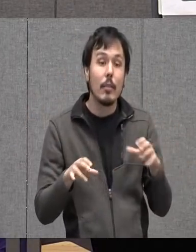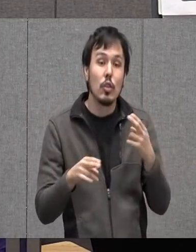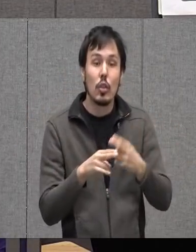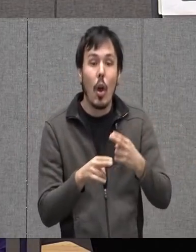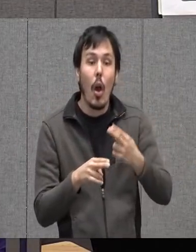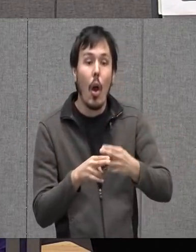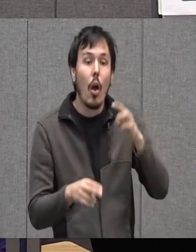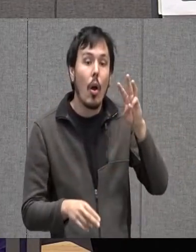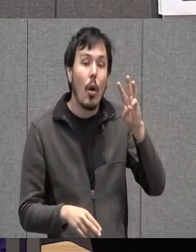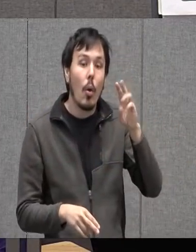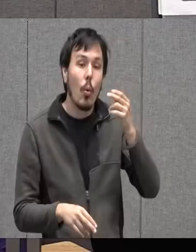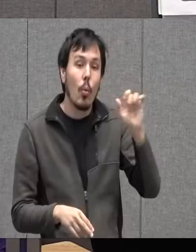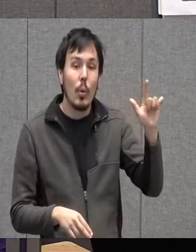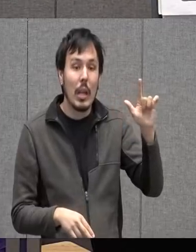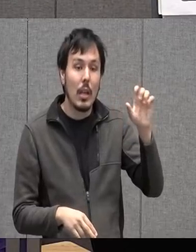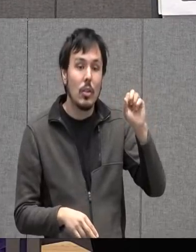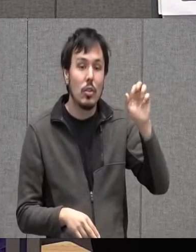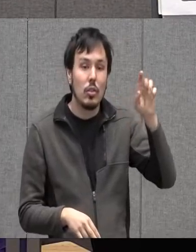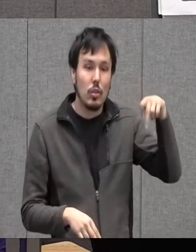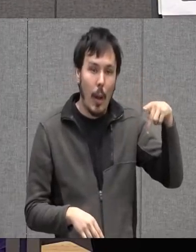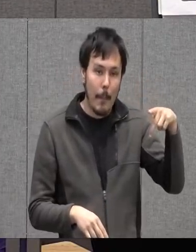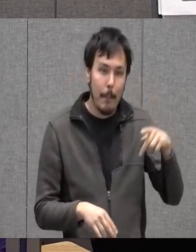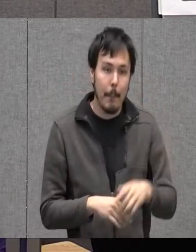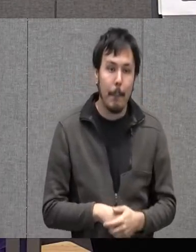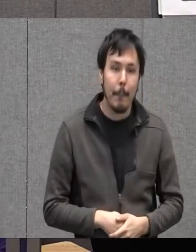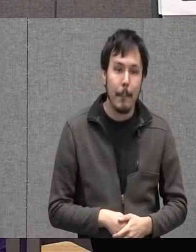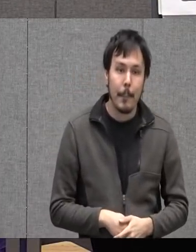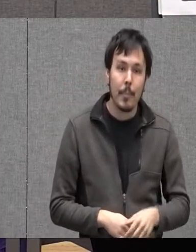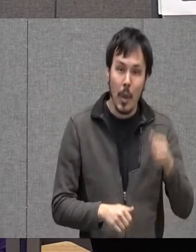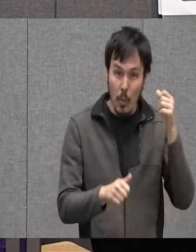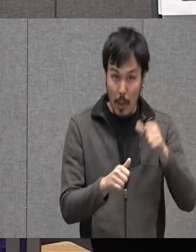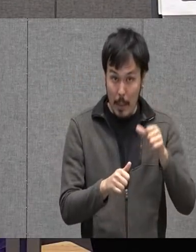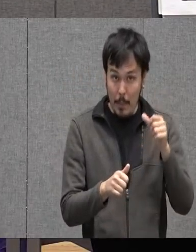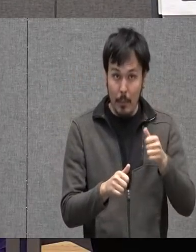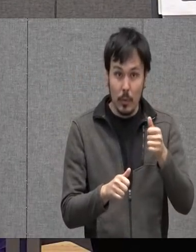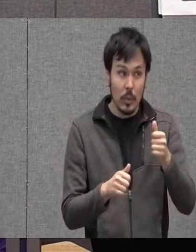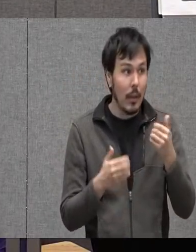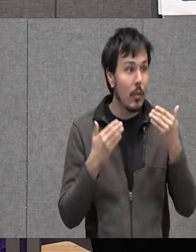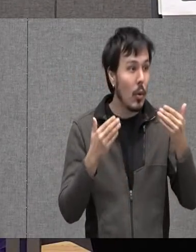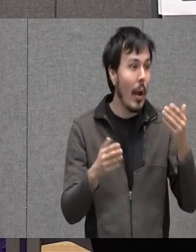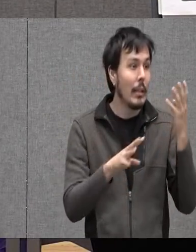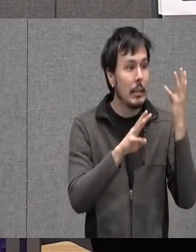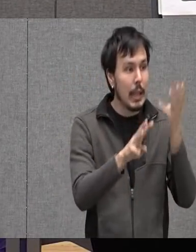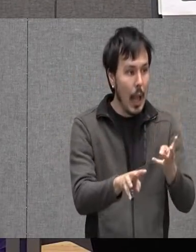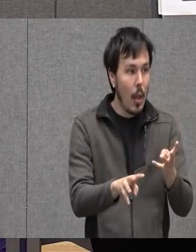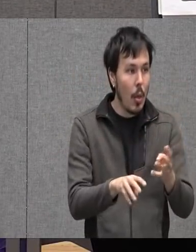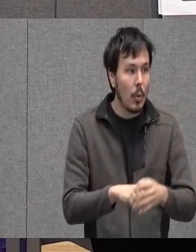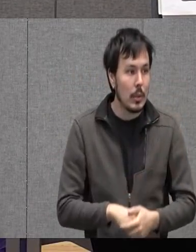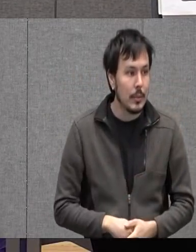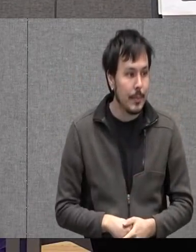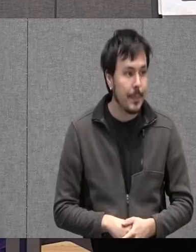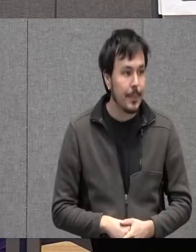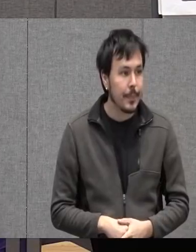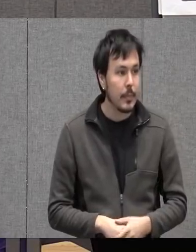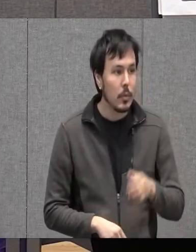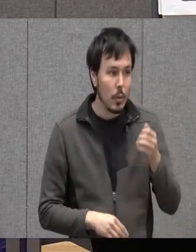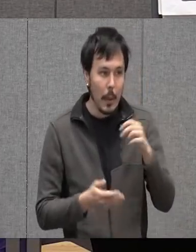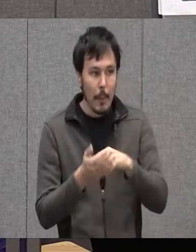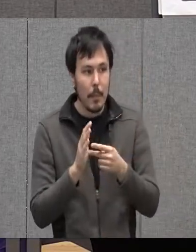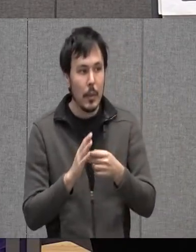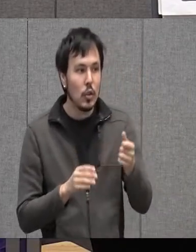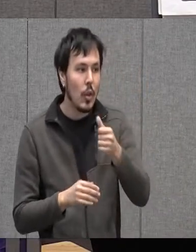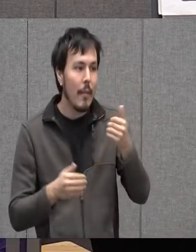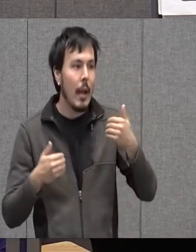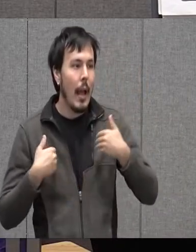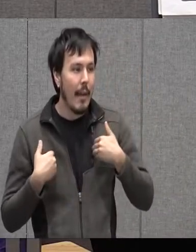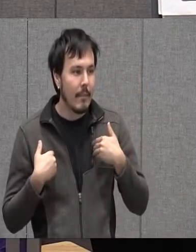revisit the wheel shop. And in this one, please remember to go ahead and download it so that you have it, or